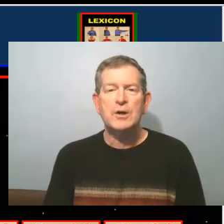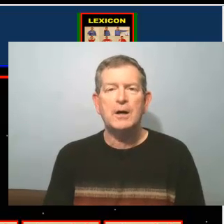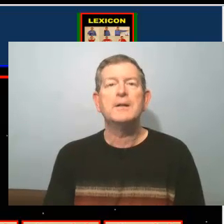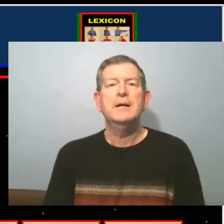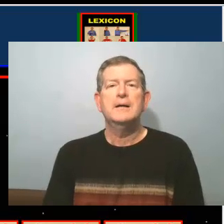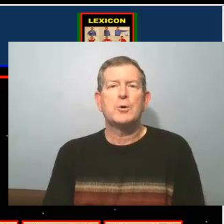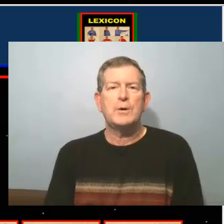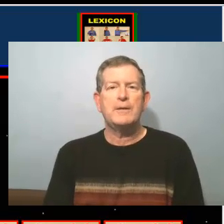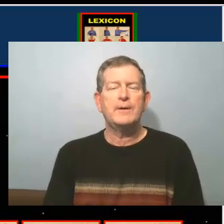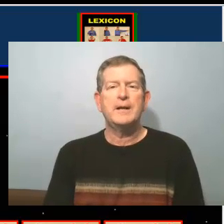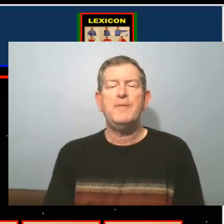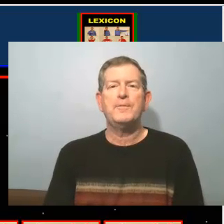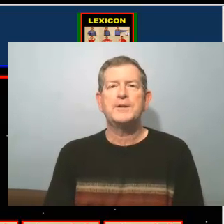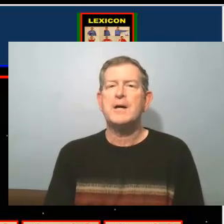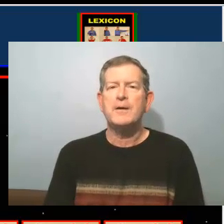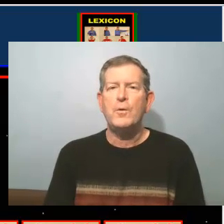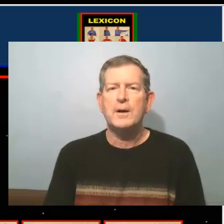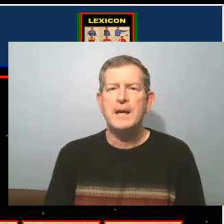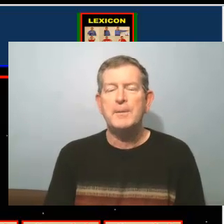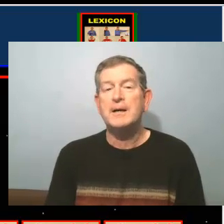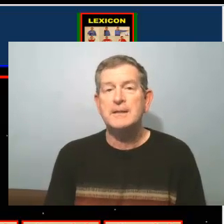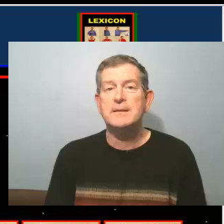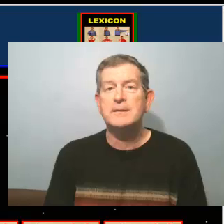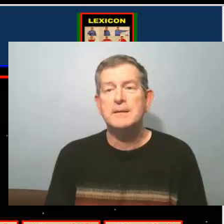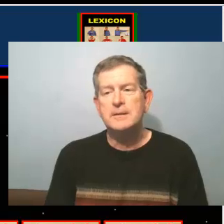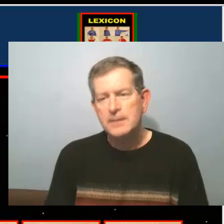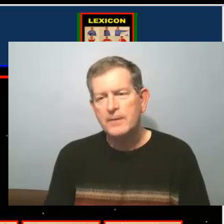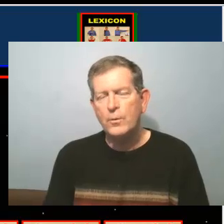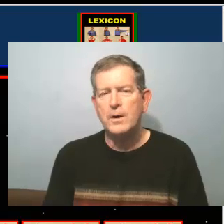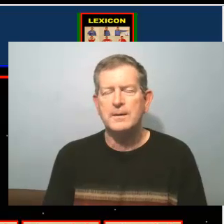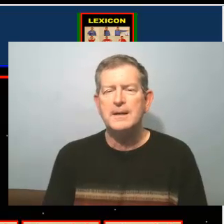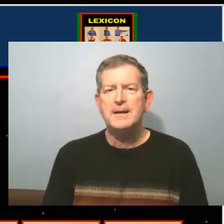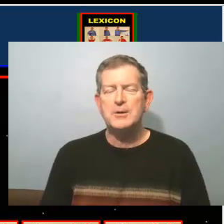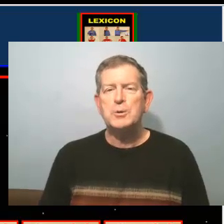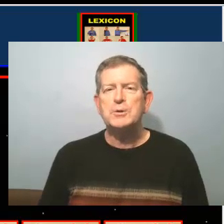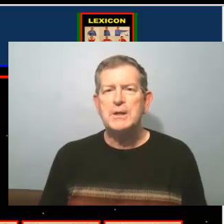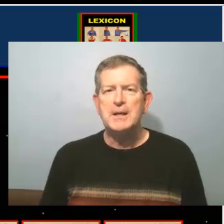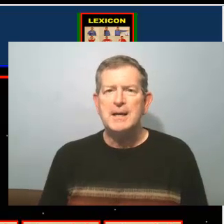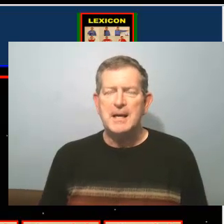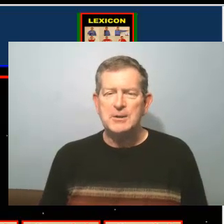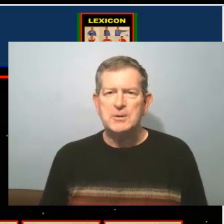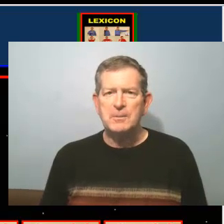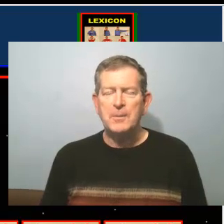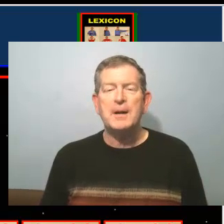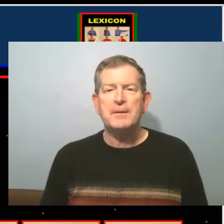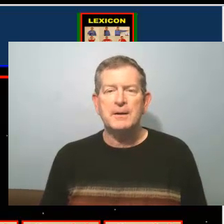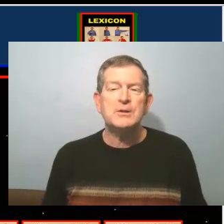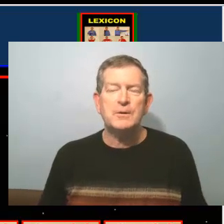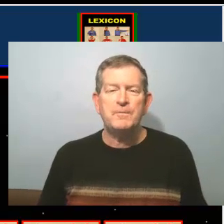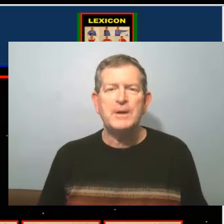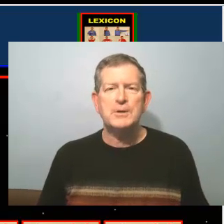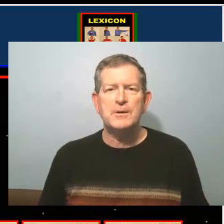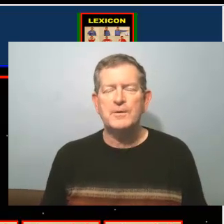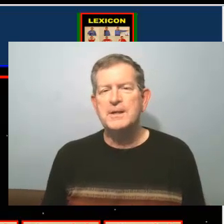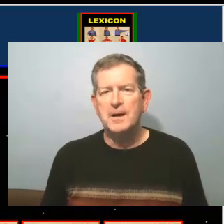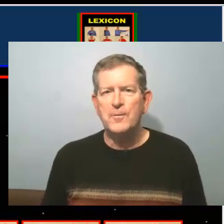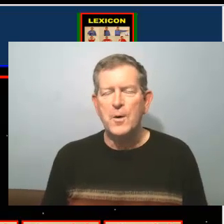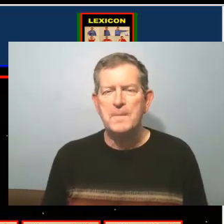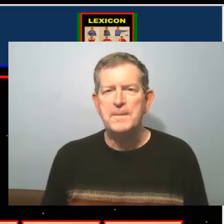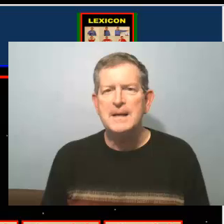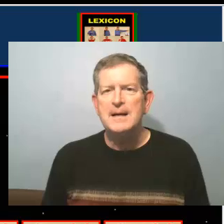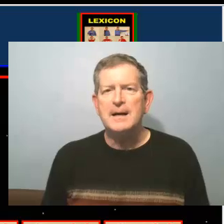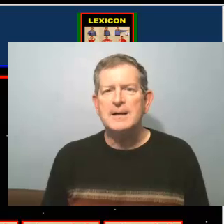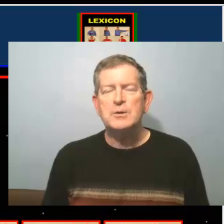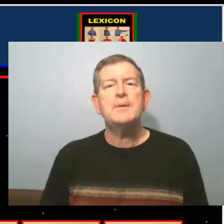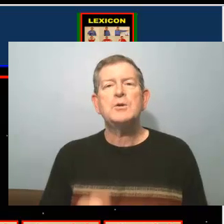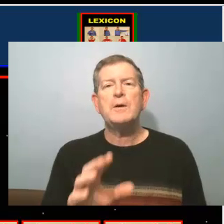1.47, and it's called, creatively enough, the tug of war game, because it's a tug of war, as you'll see in just a moment, at least a figurative tug of